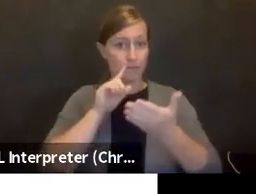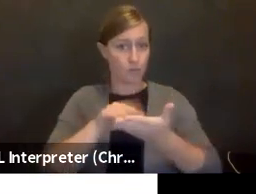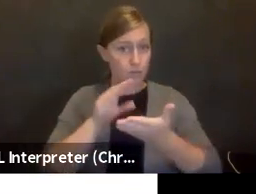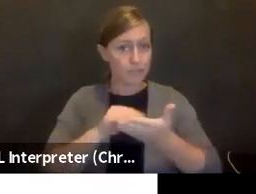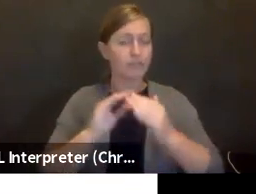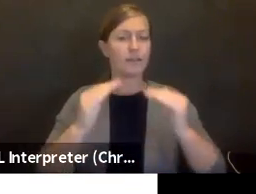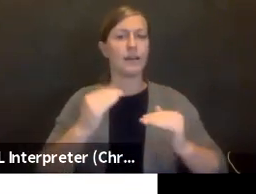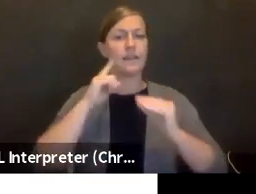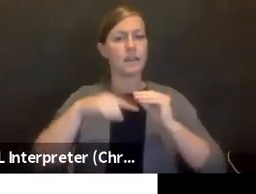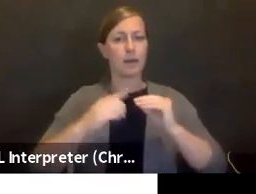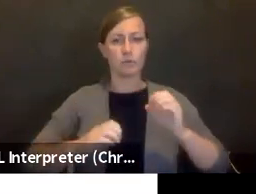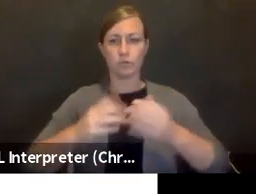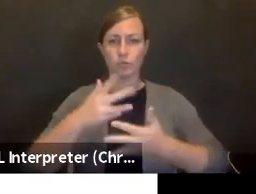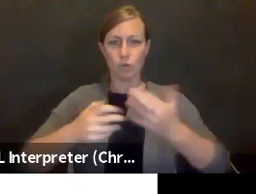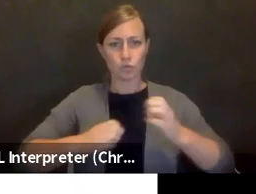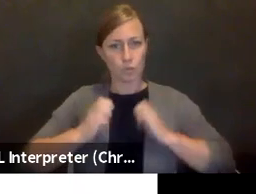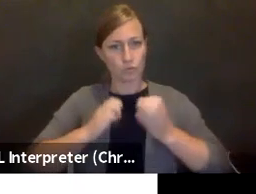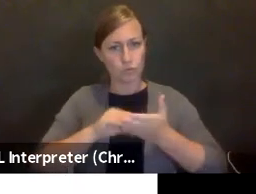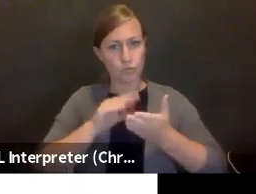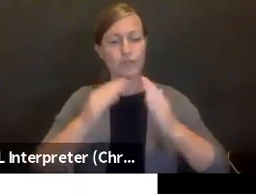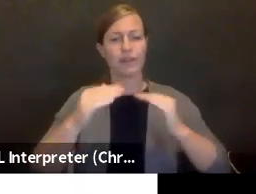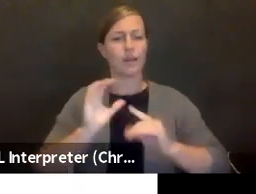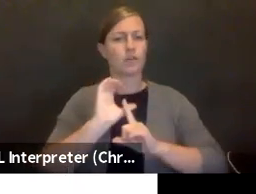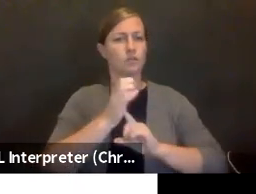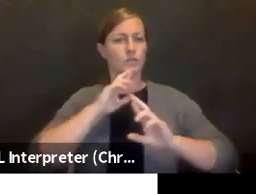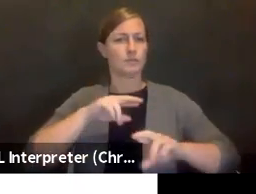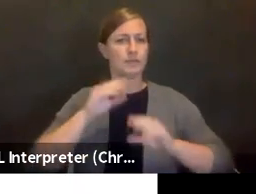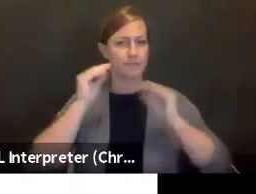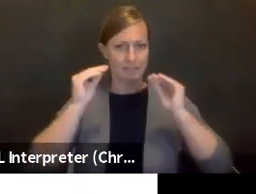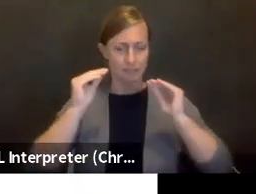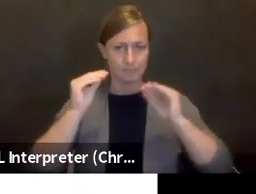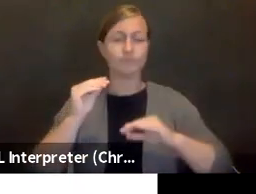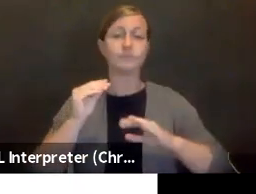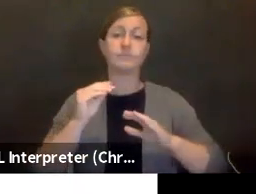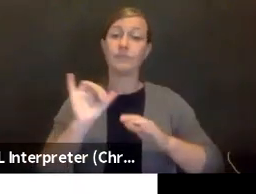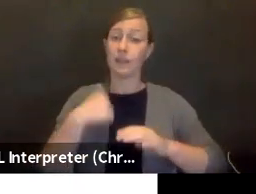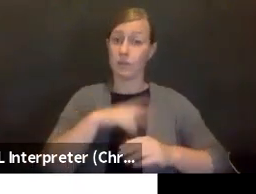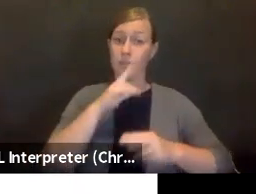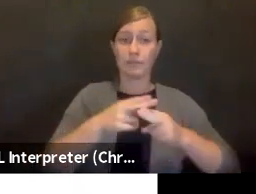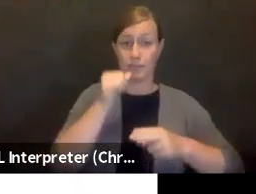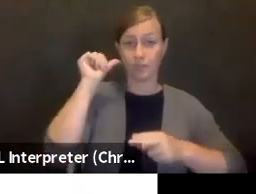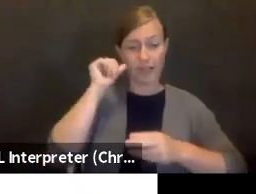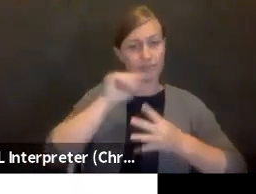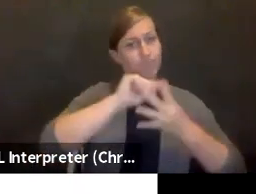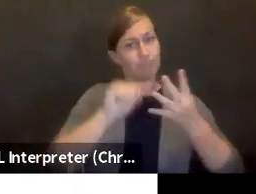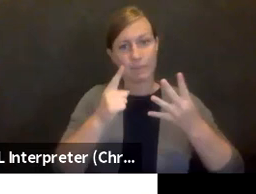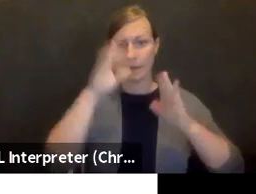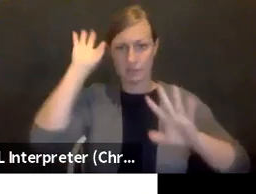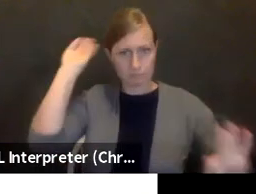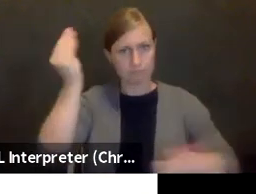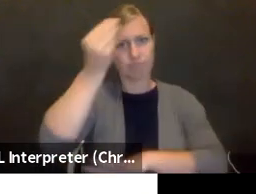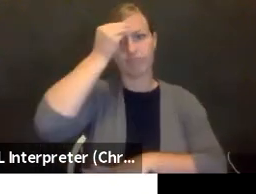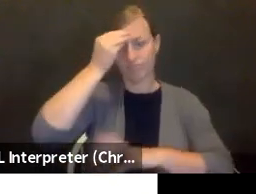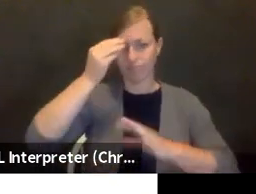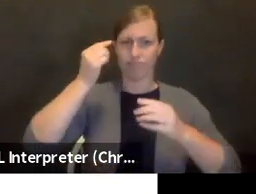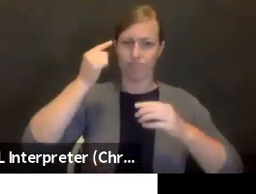about social emotional learning and culturally responsive teaching. Like we talked about yesterday, these need to be at the forefront of our mind as we're